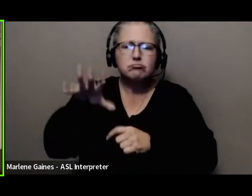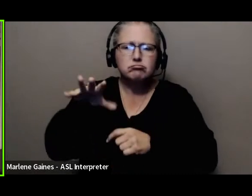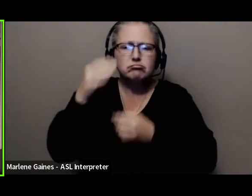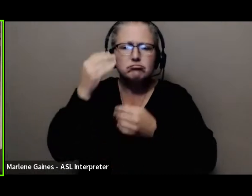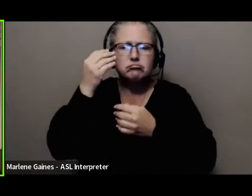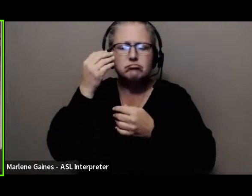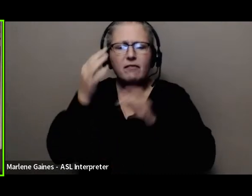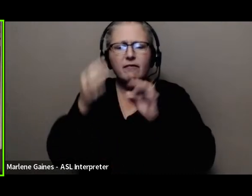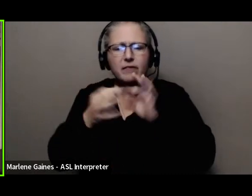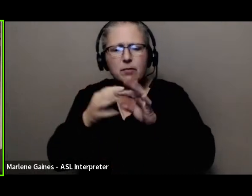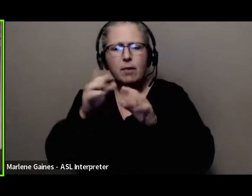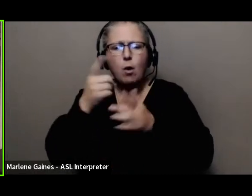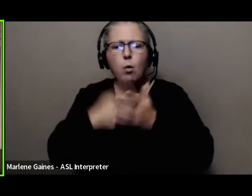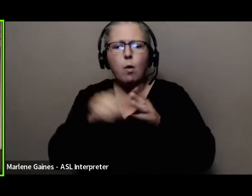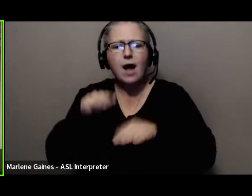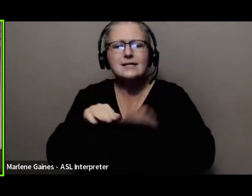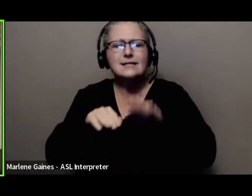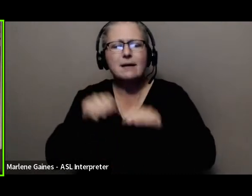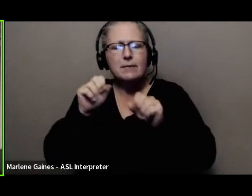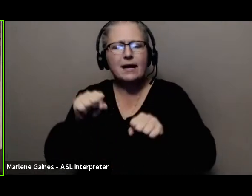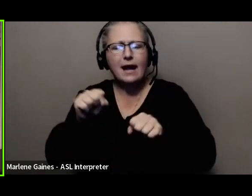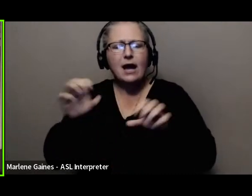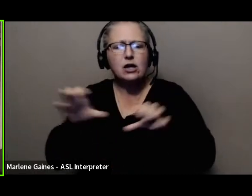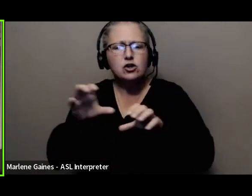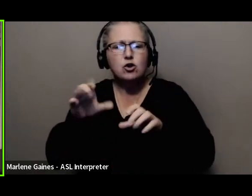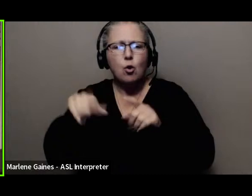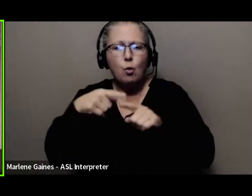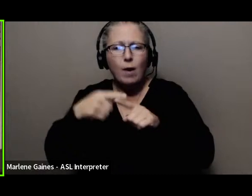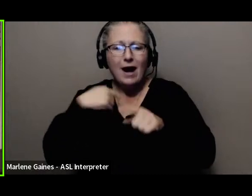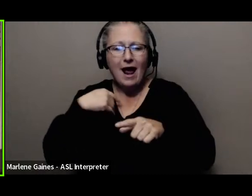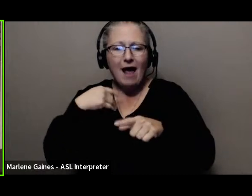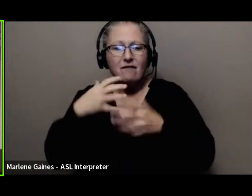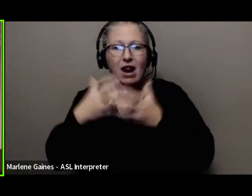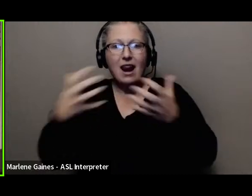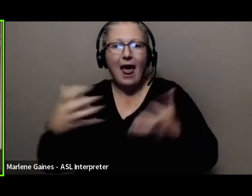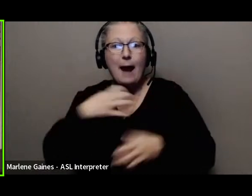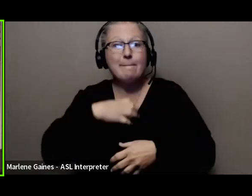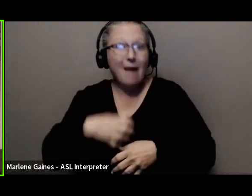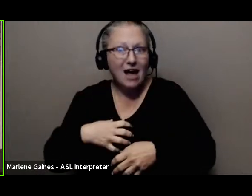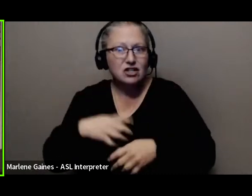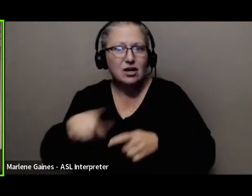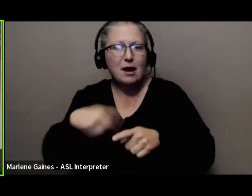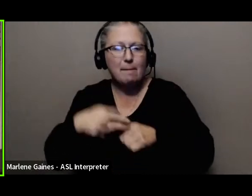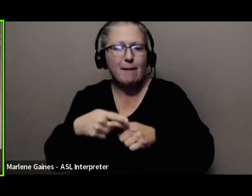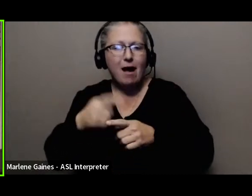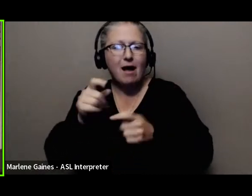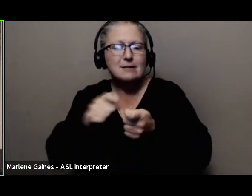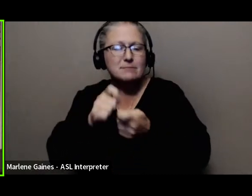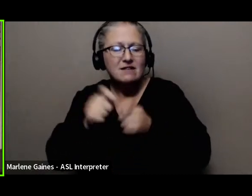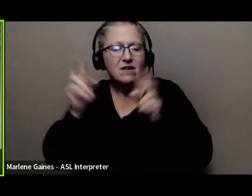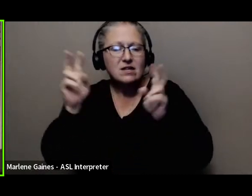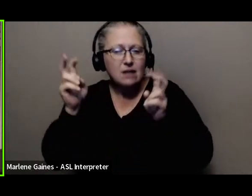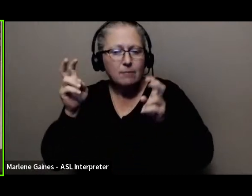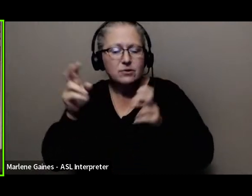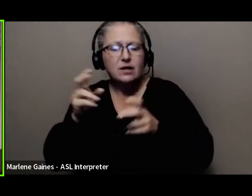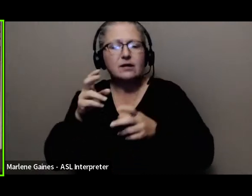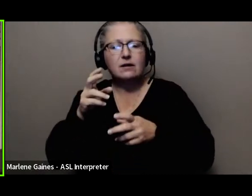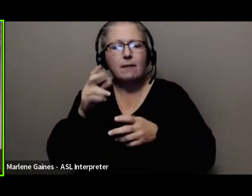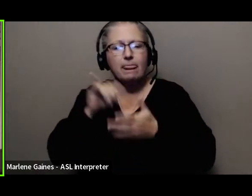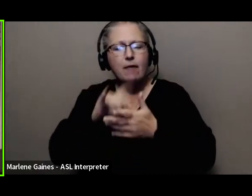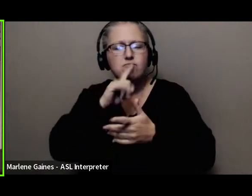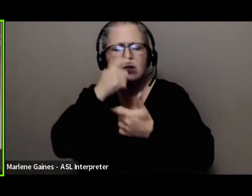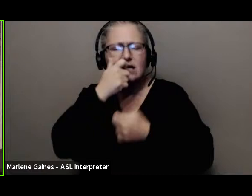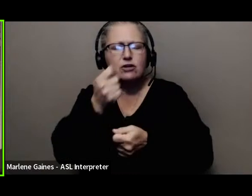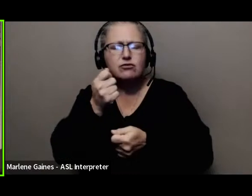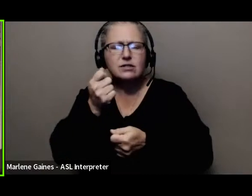what steps we can take when we have a lot of passion regarding certain subjects. So that was really interesting,